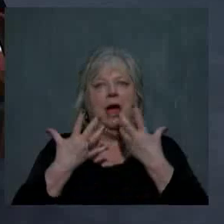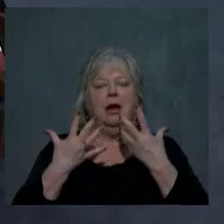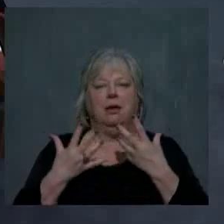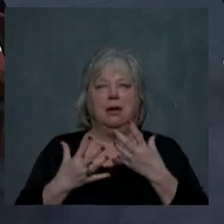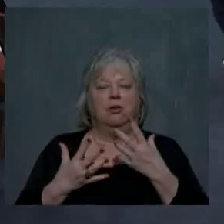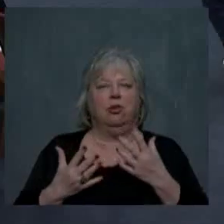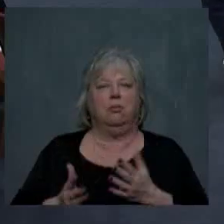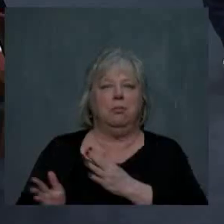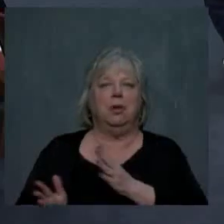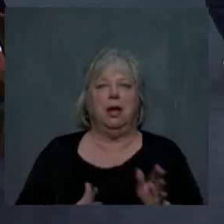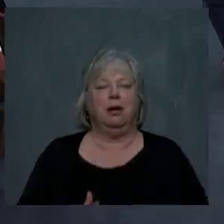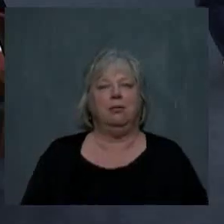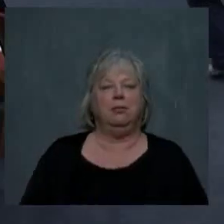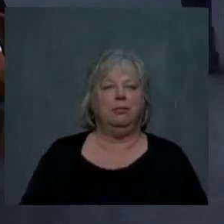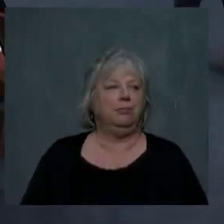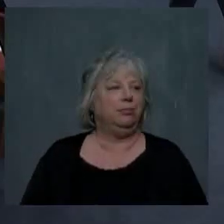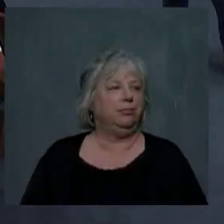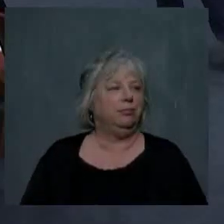Rhonda.